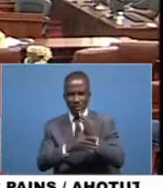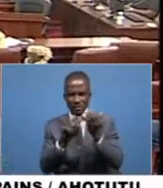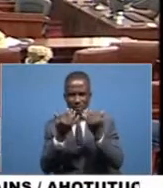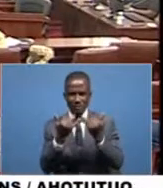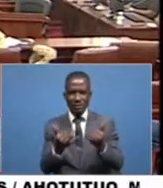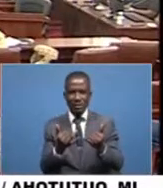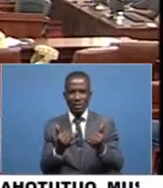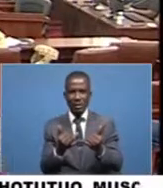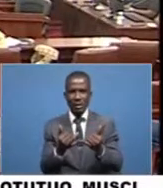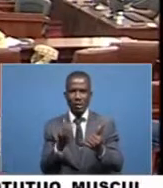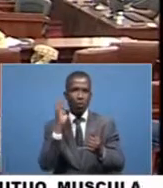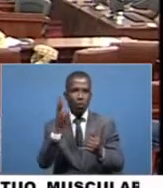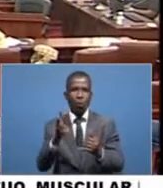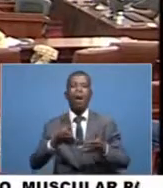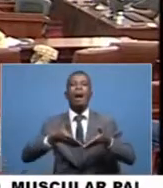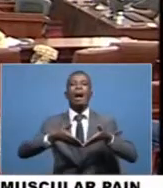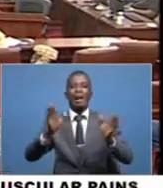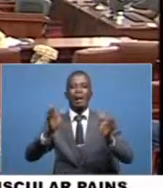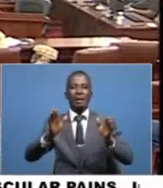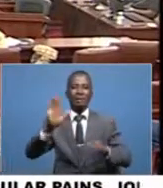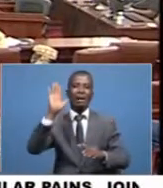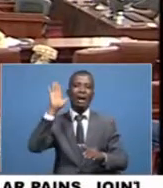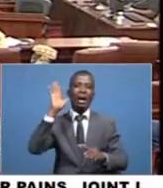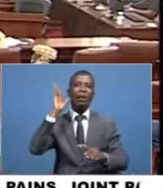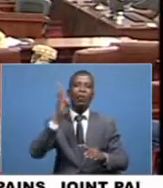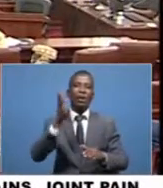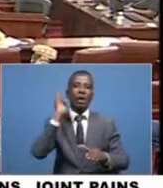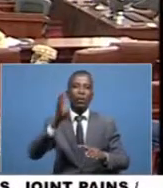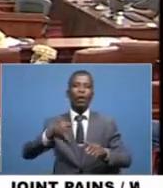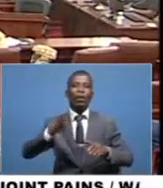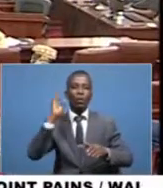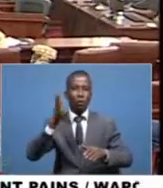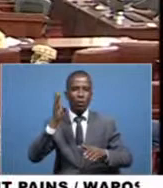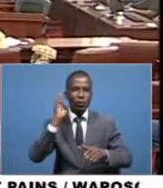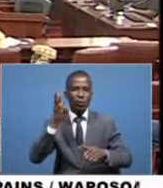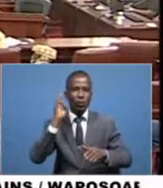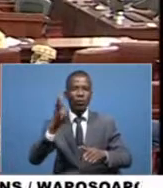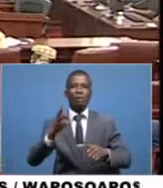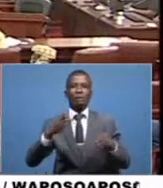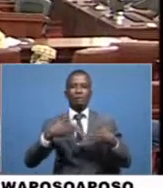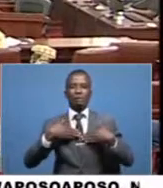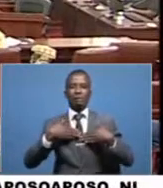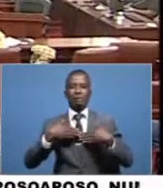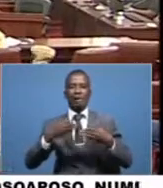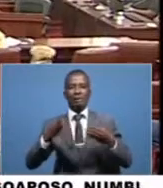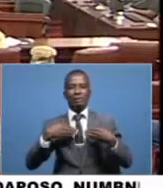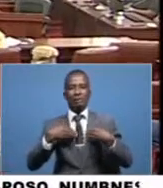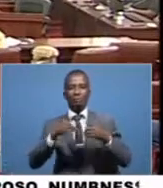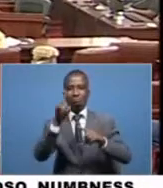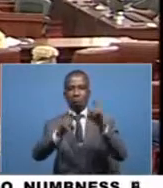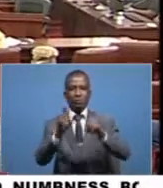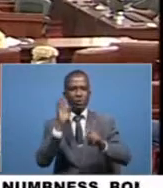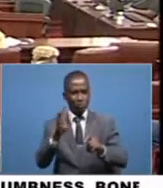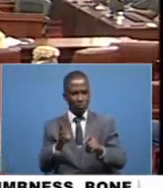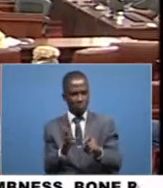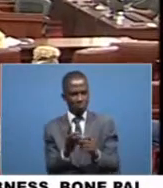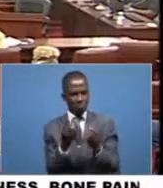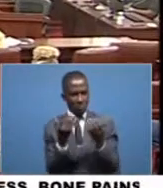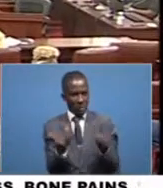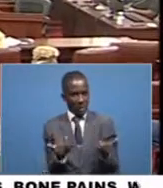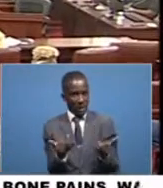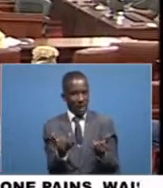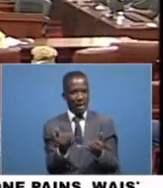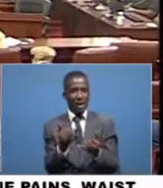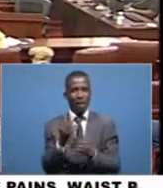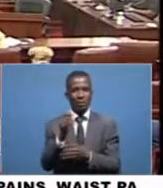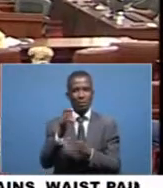that the deponent will be available for cross-examination does not make the deponent compellable to adduce evidence at the trial. Counsel for